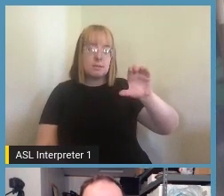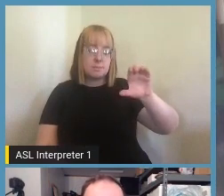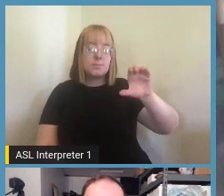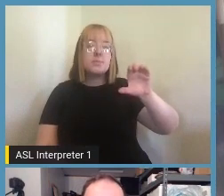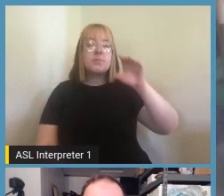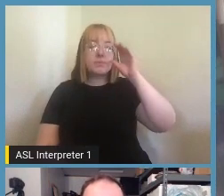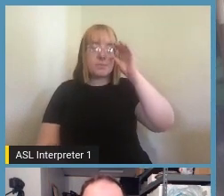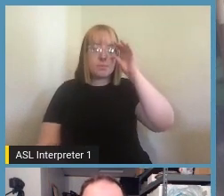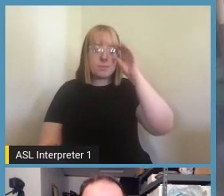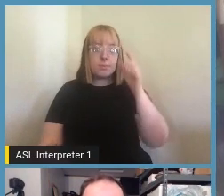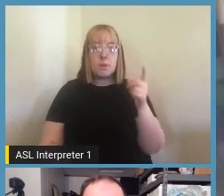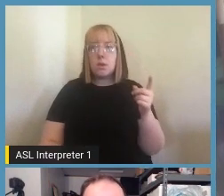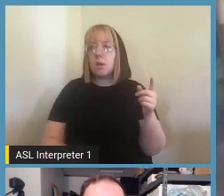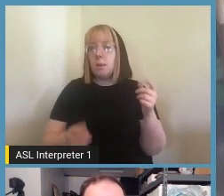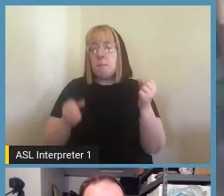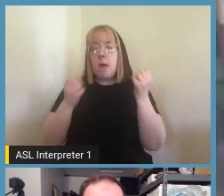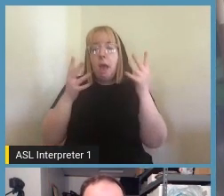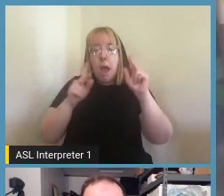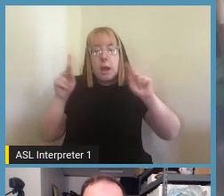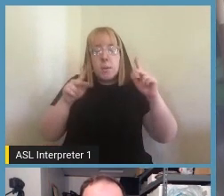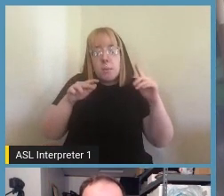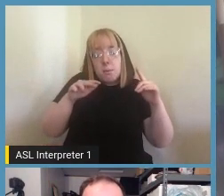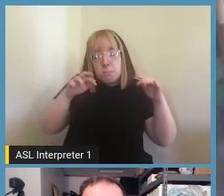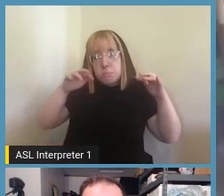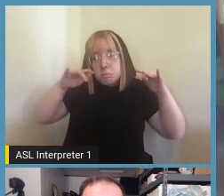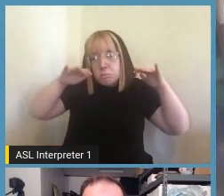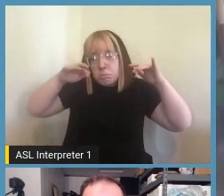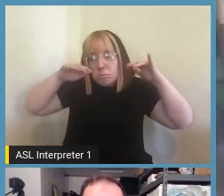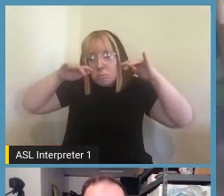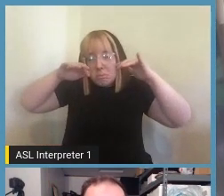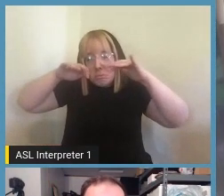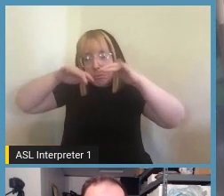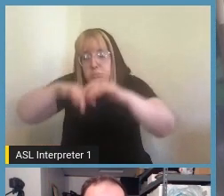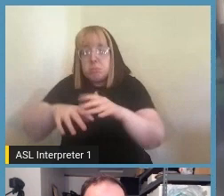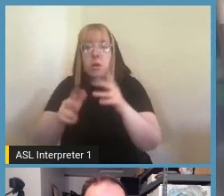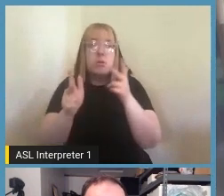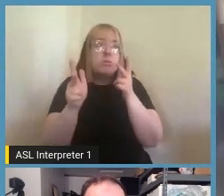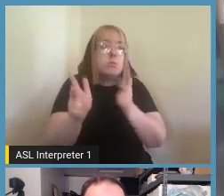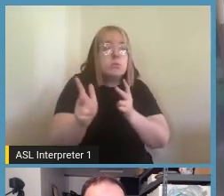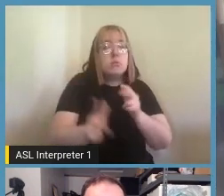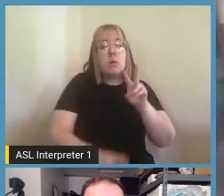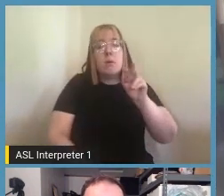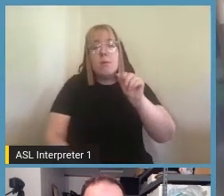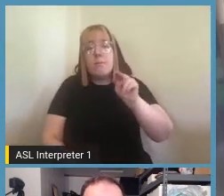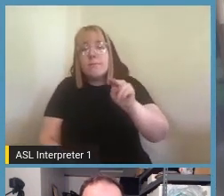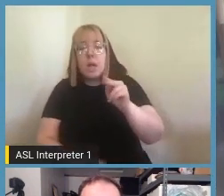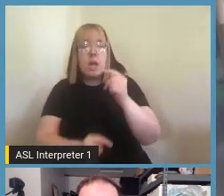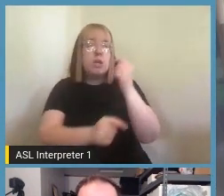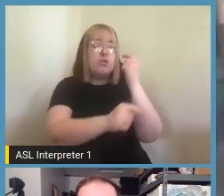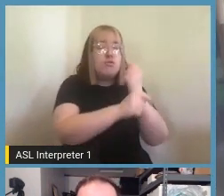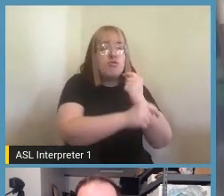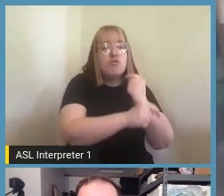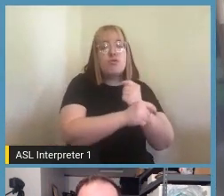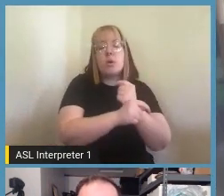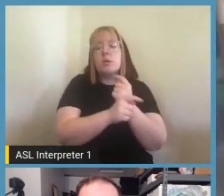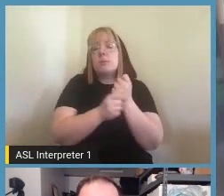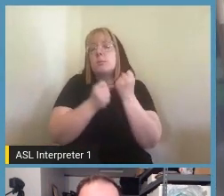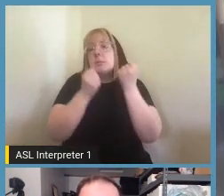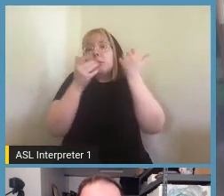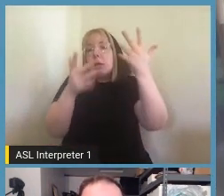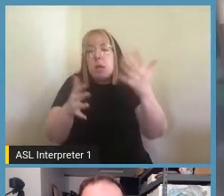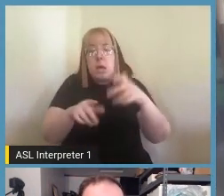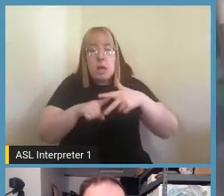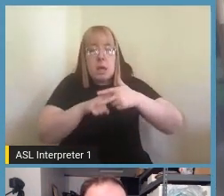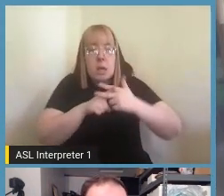in an army of people and trucks and vans full of equipment. And we did this thing